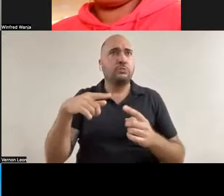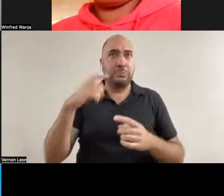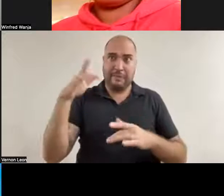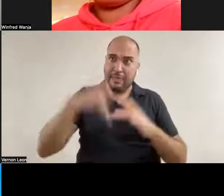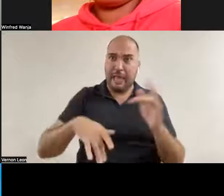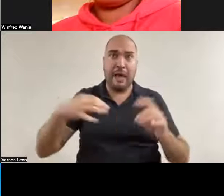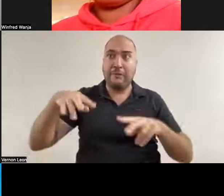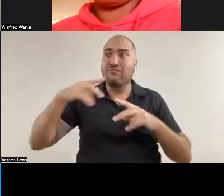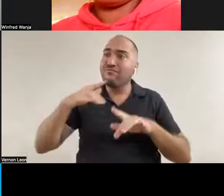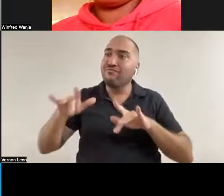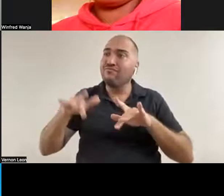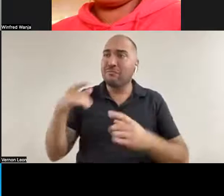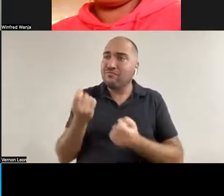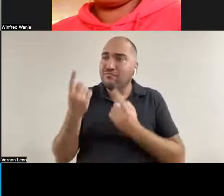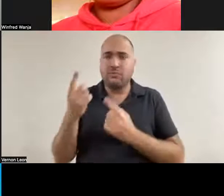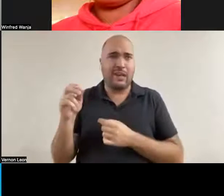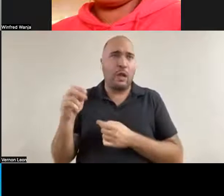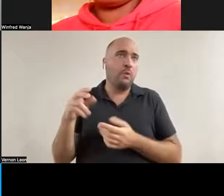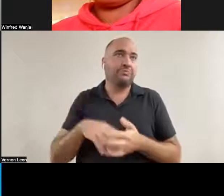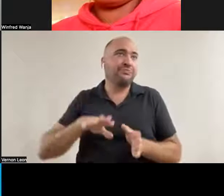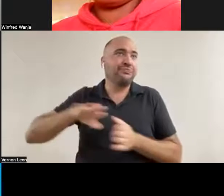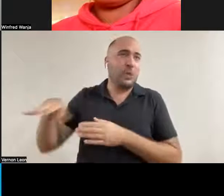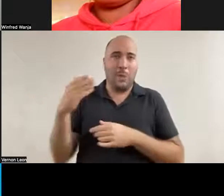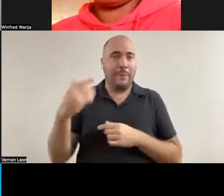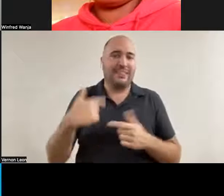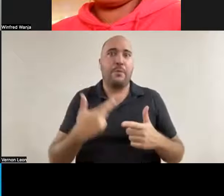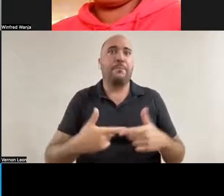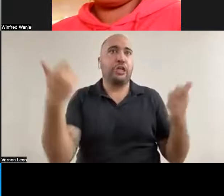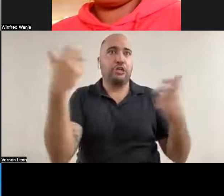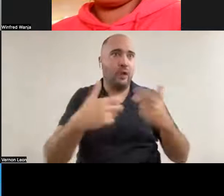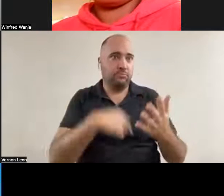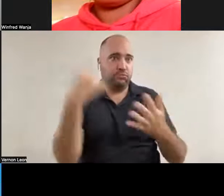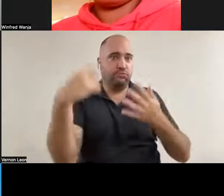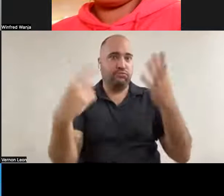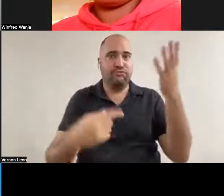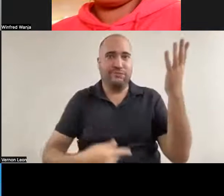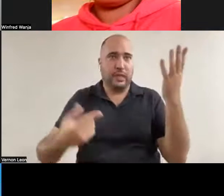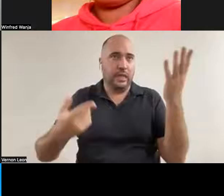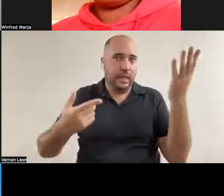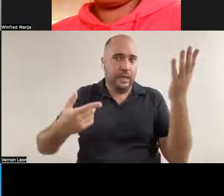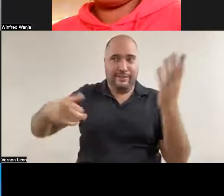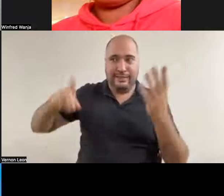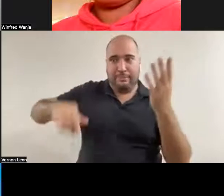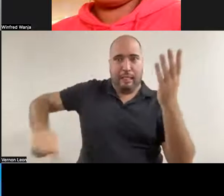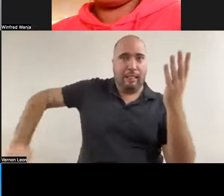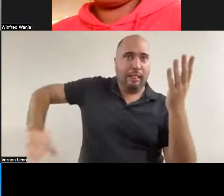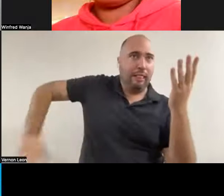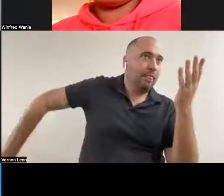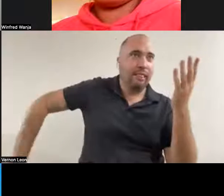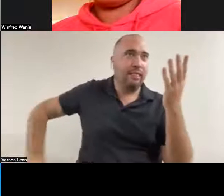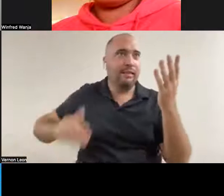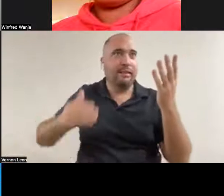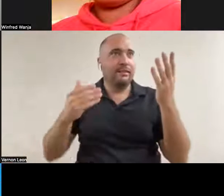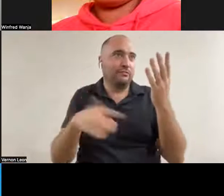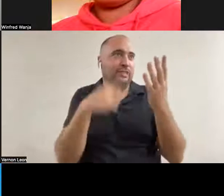it's just because there are bigger problems that need to be tracked first.